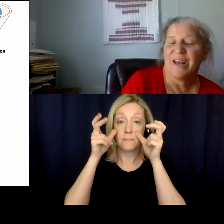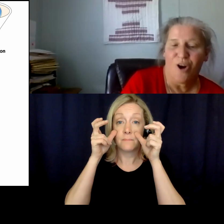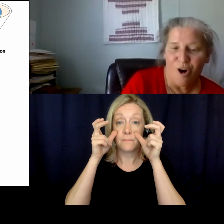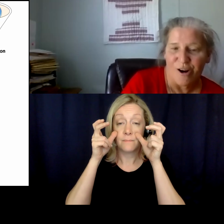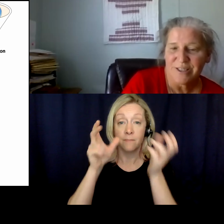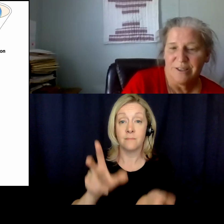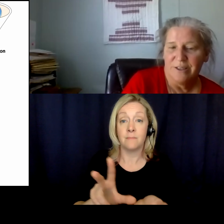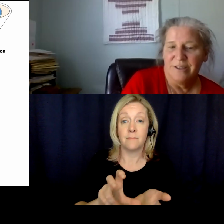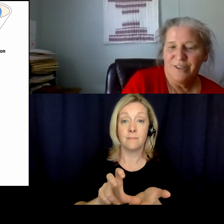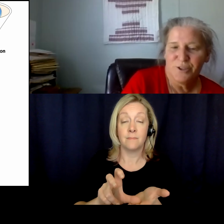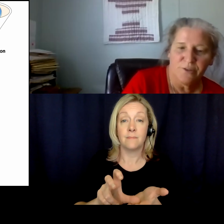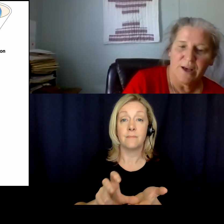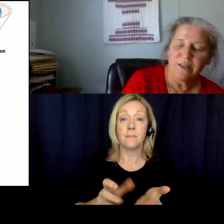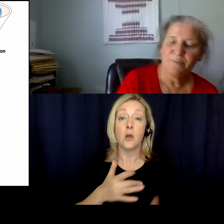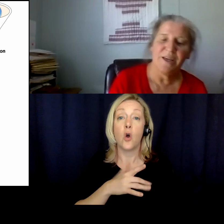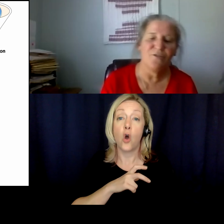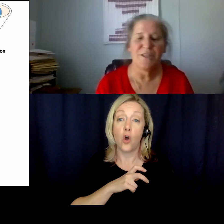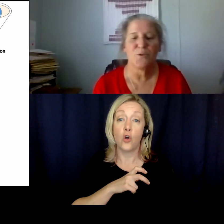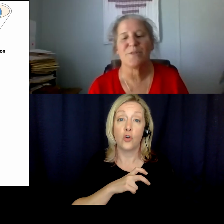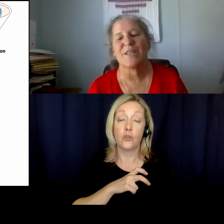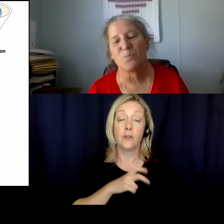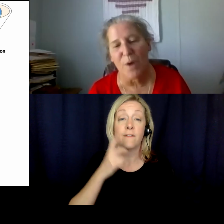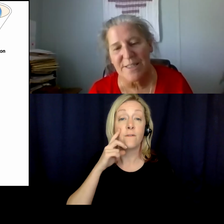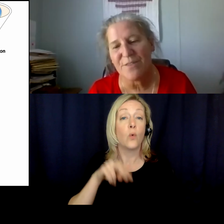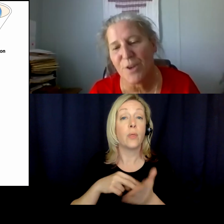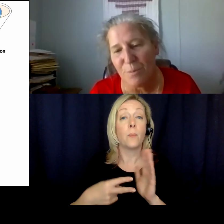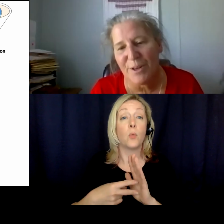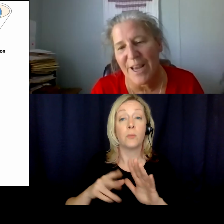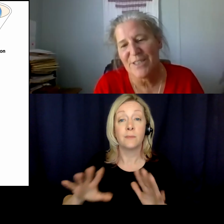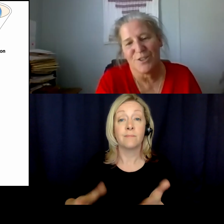hands and heart to develop the individual's